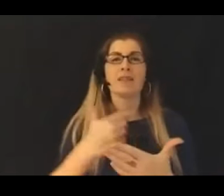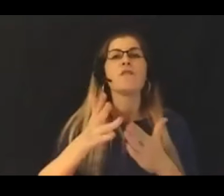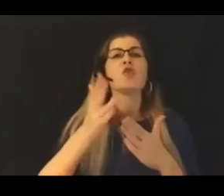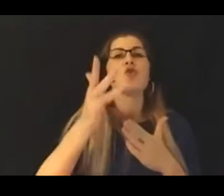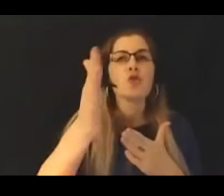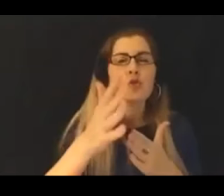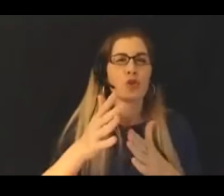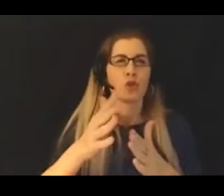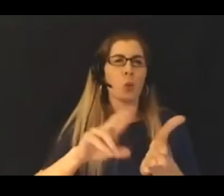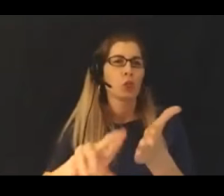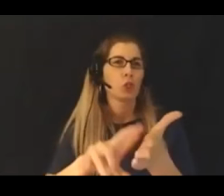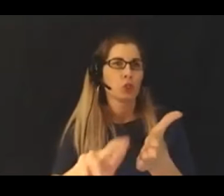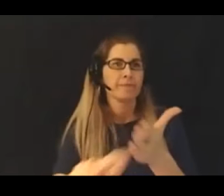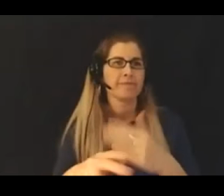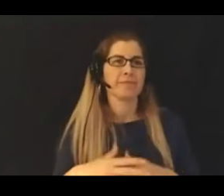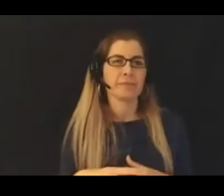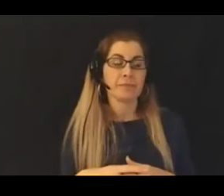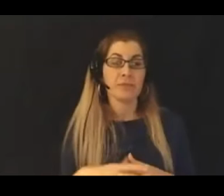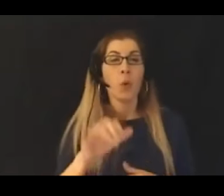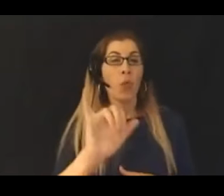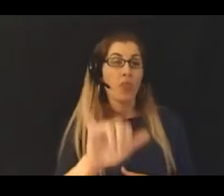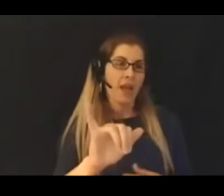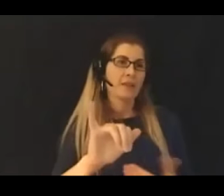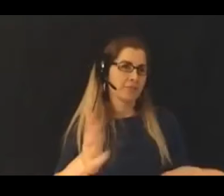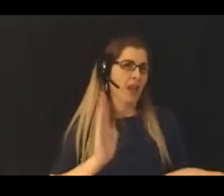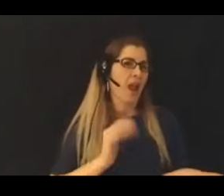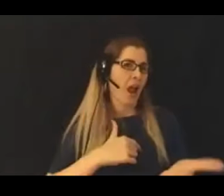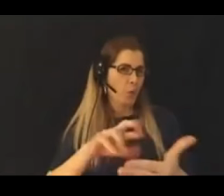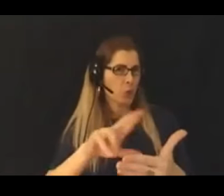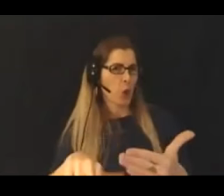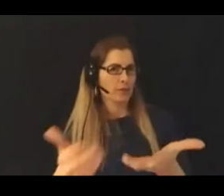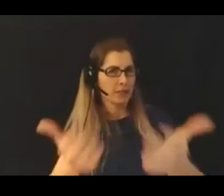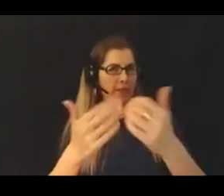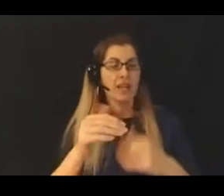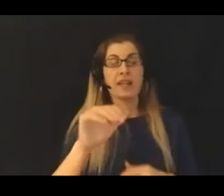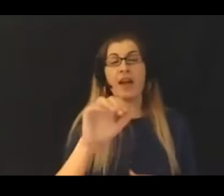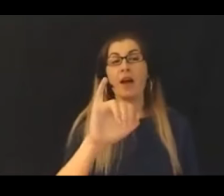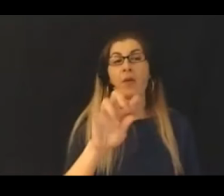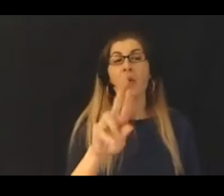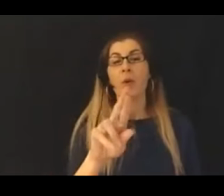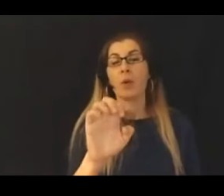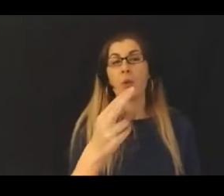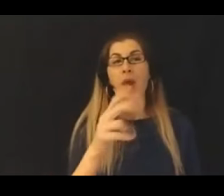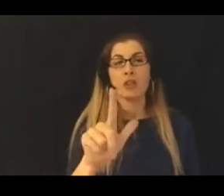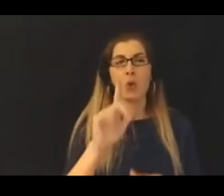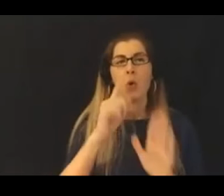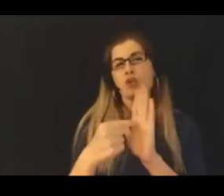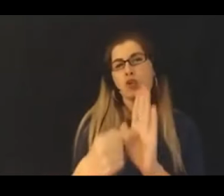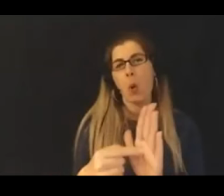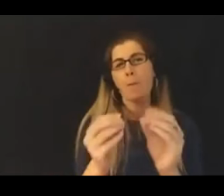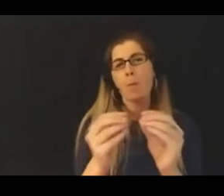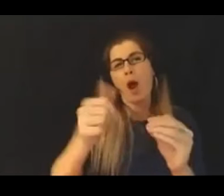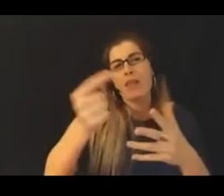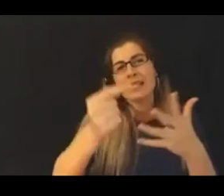little later. So those were our results, and now Rachel's going to share some more of kind of the practical details of what